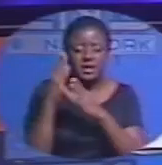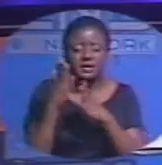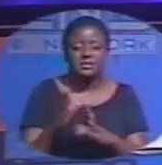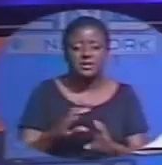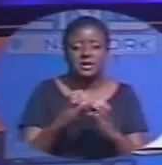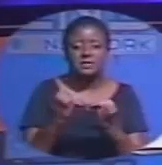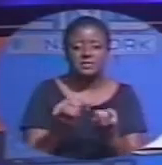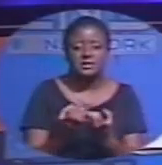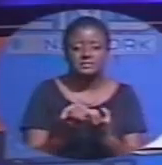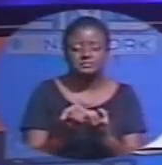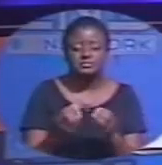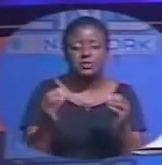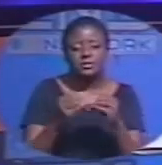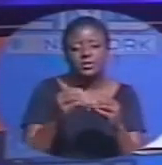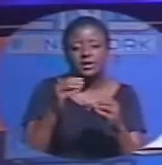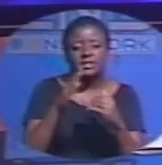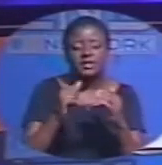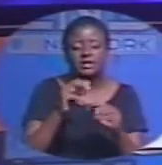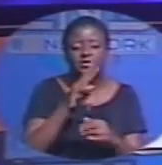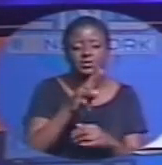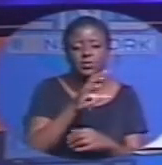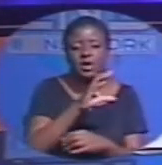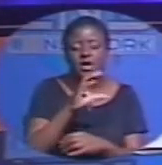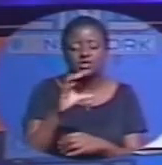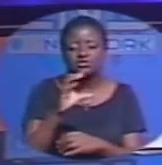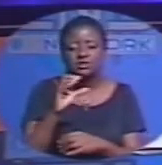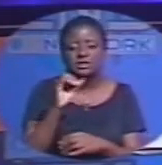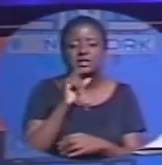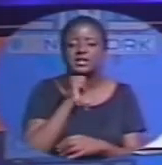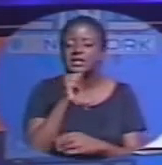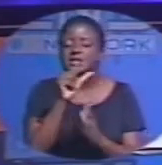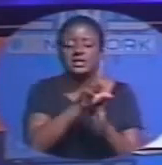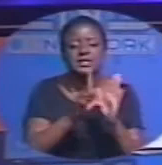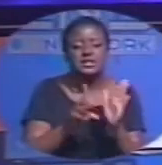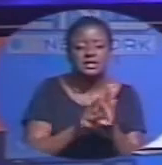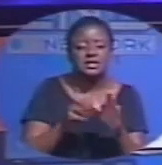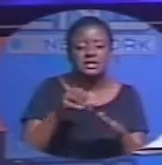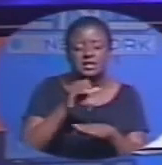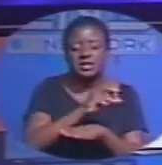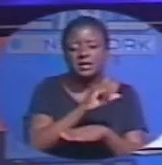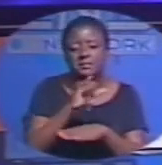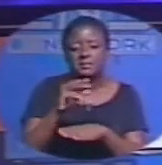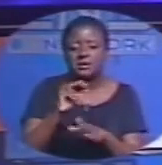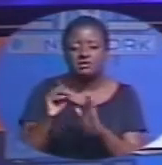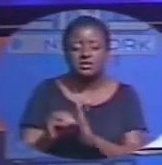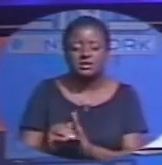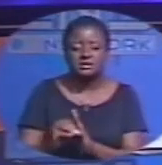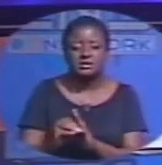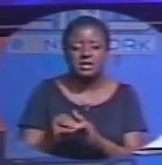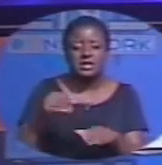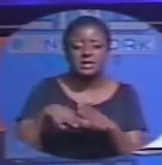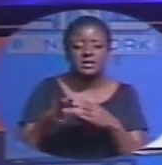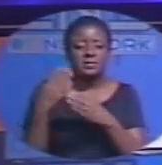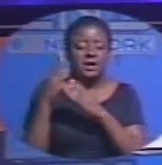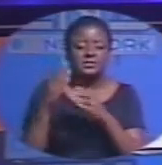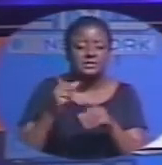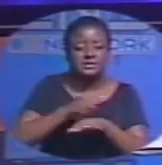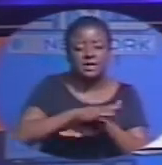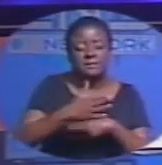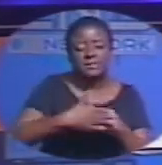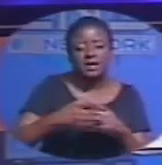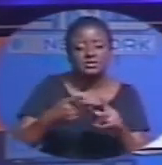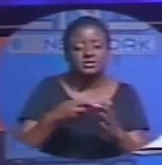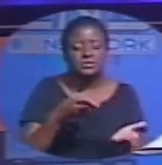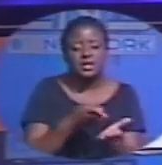More than 200 illegal immigrants apprehended in the Bahamas were sent back to Haiti this week. Immigration officials say the first exercise took place on